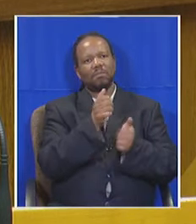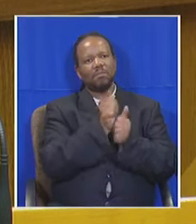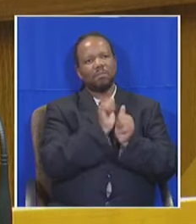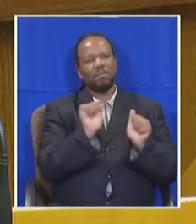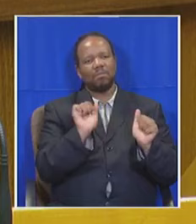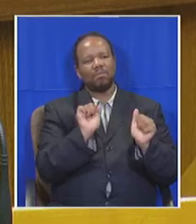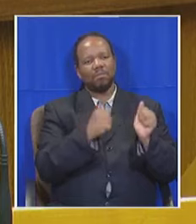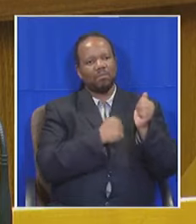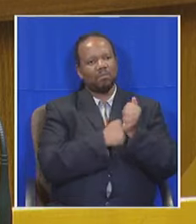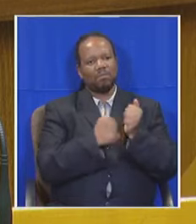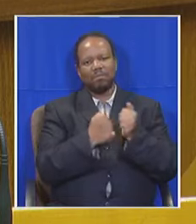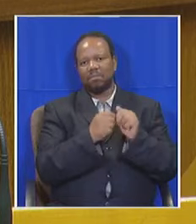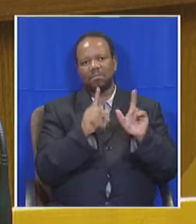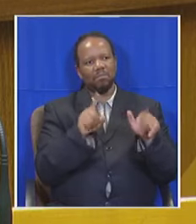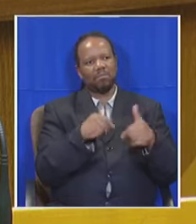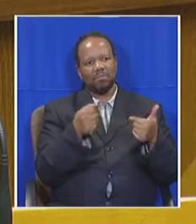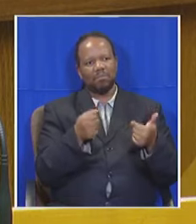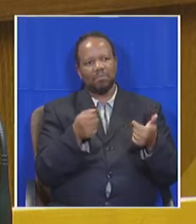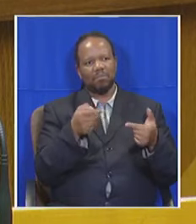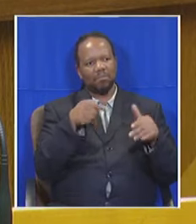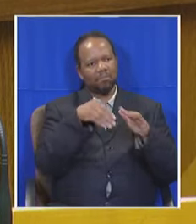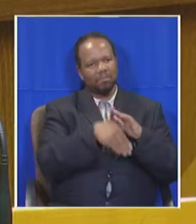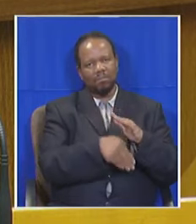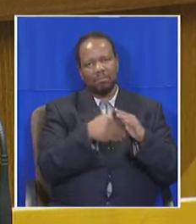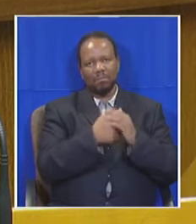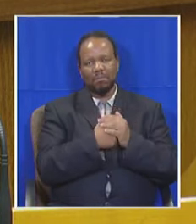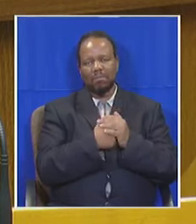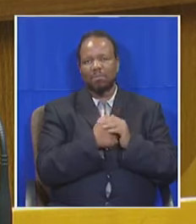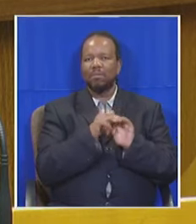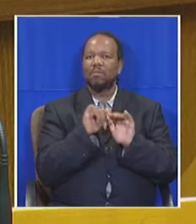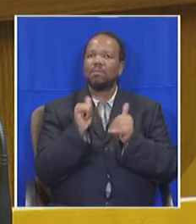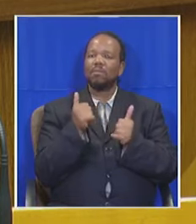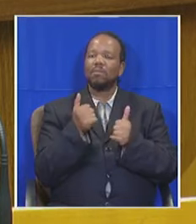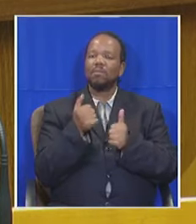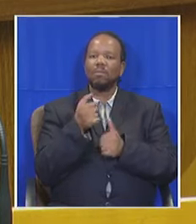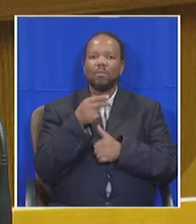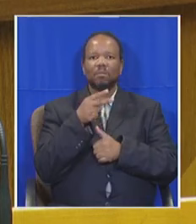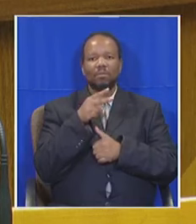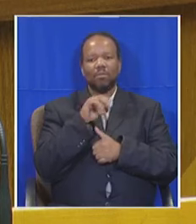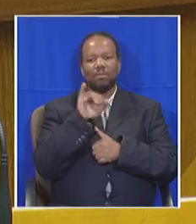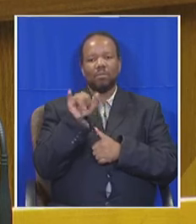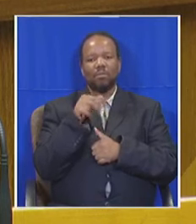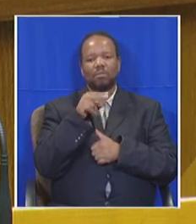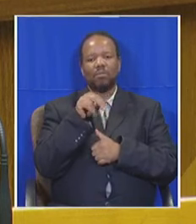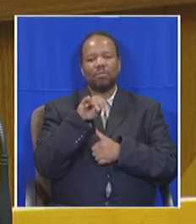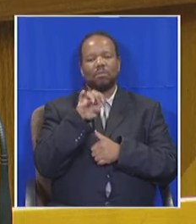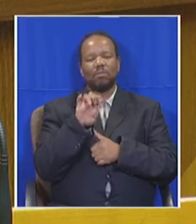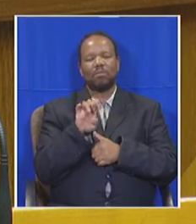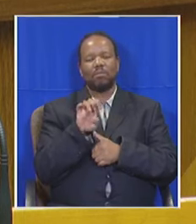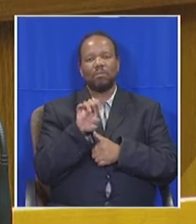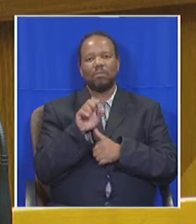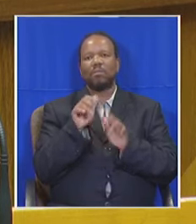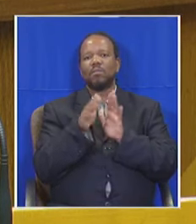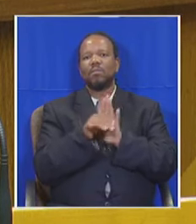the occasion of the 41st anniversary of June 16, we would like to salute the generation